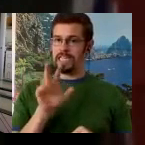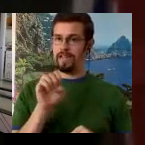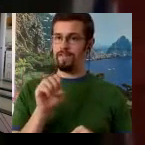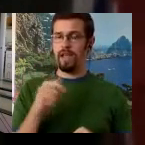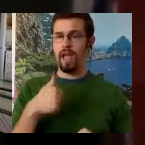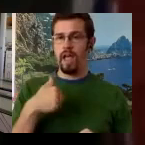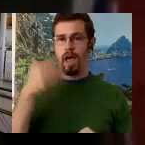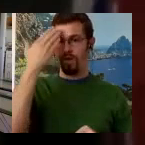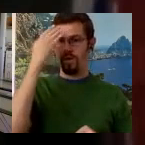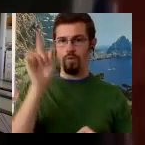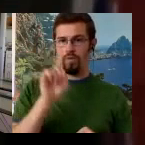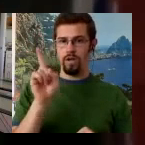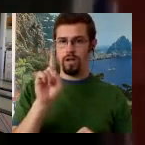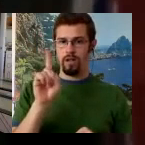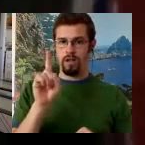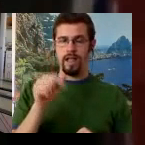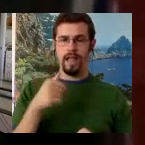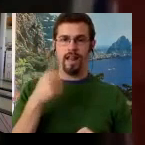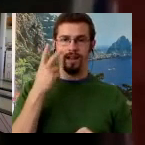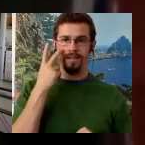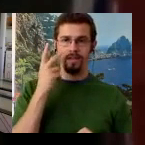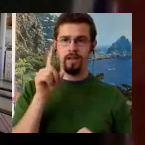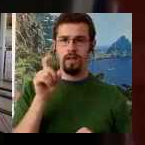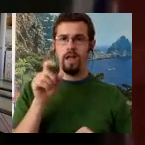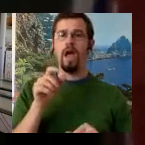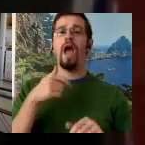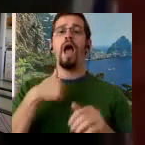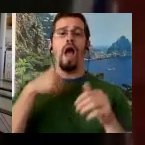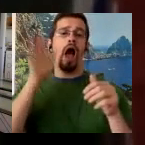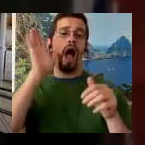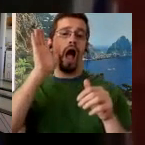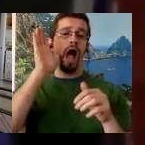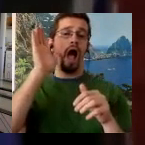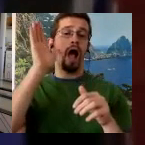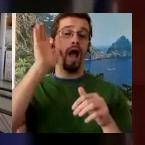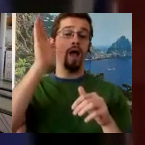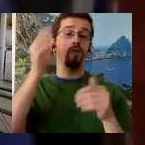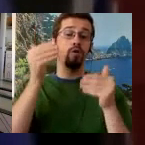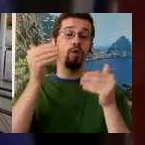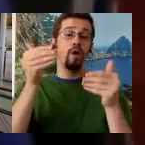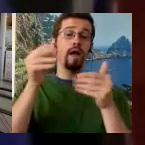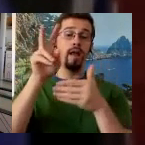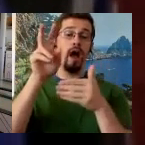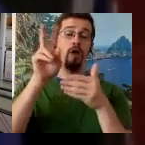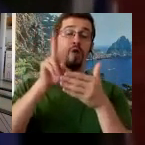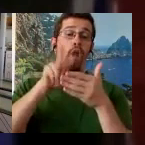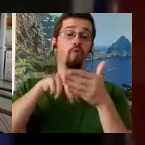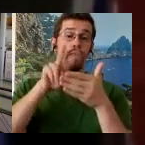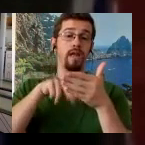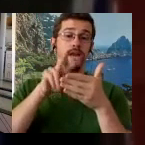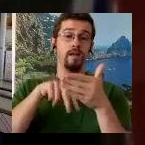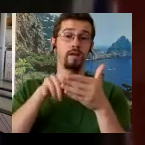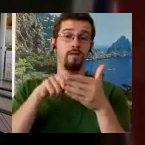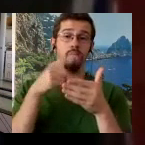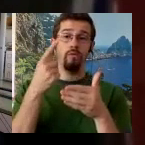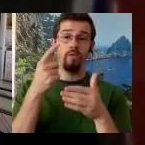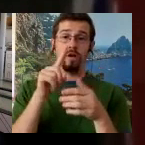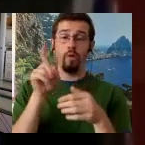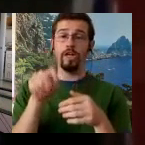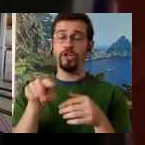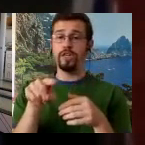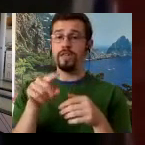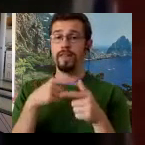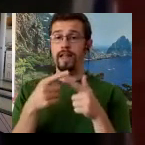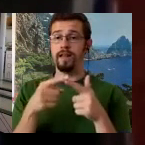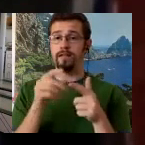to find them, because I look at these questions. I have a lot of them from the past. If I go all the way down. I will go ahead. I'll read